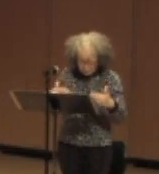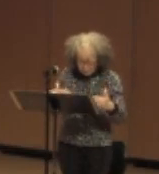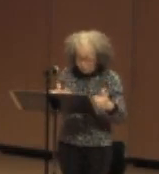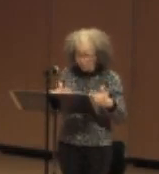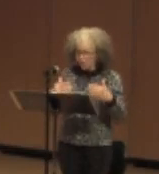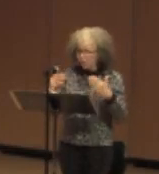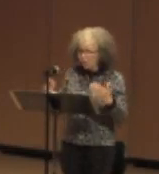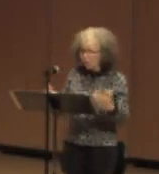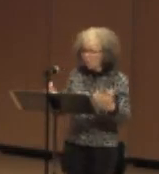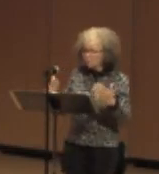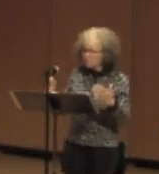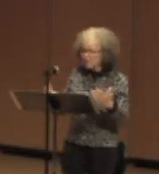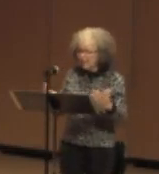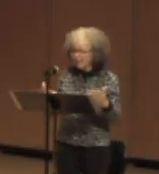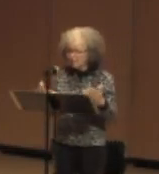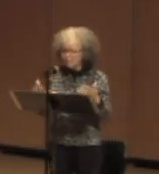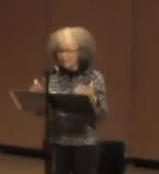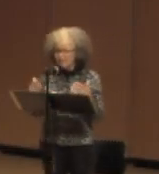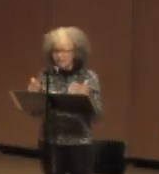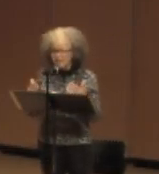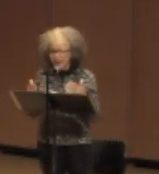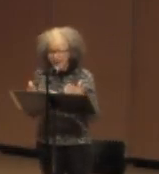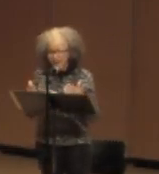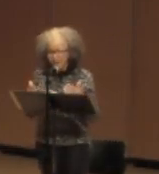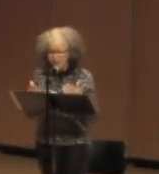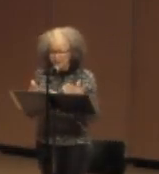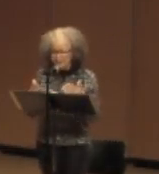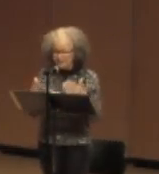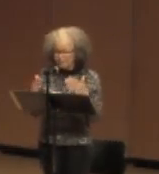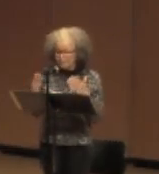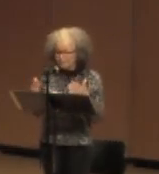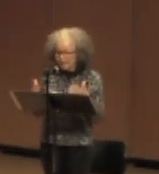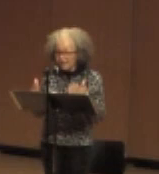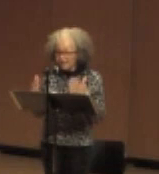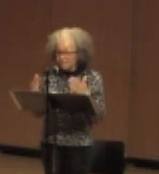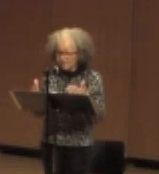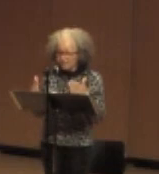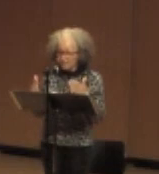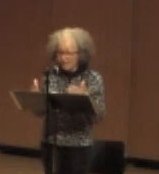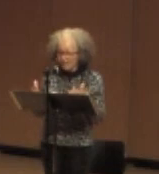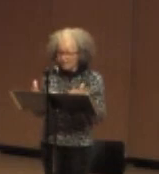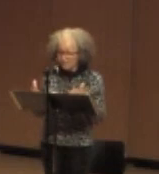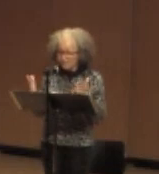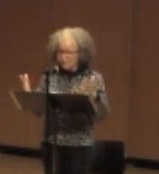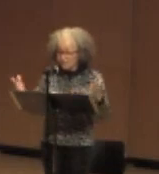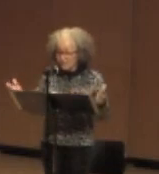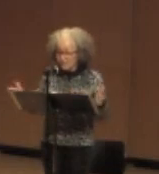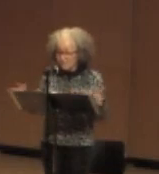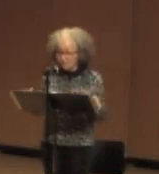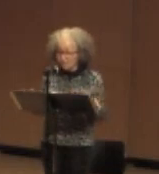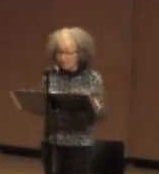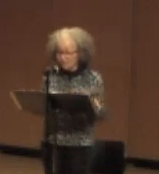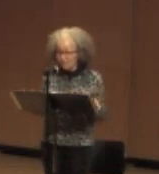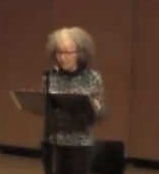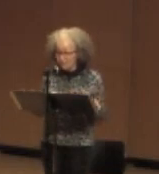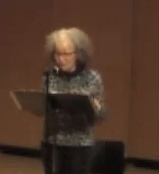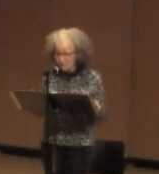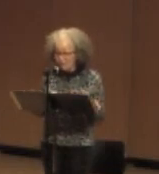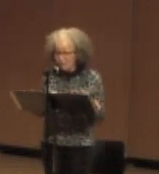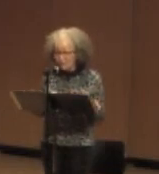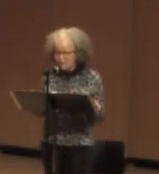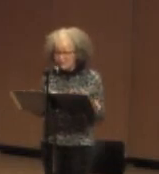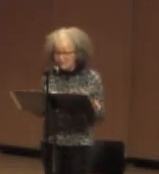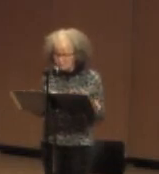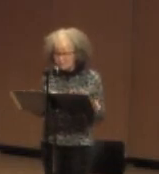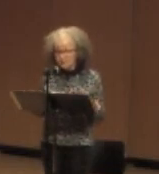go down to the water all the time now that we finally found the house we dreamed of about so